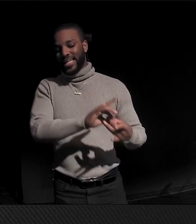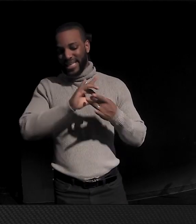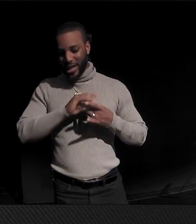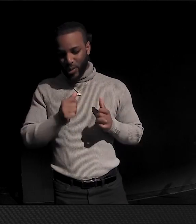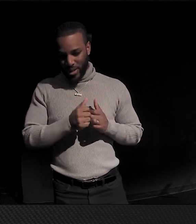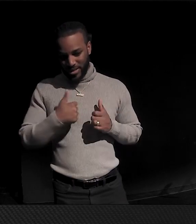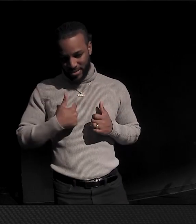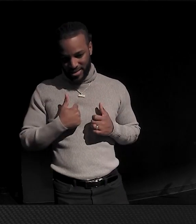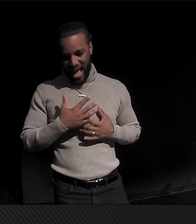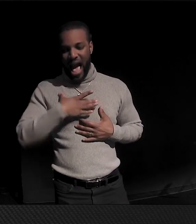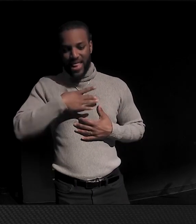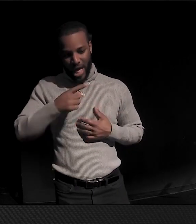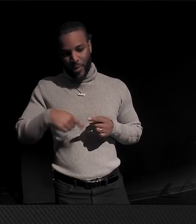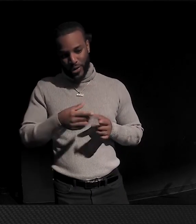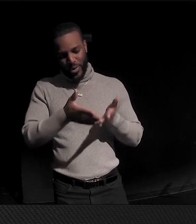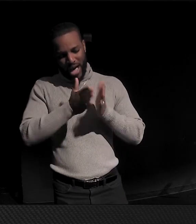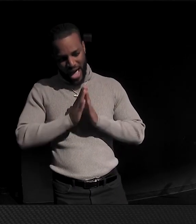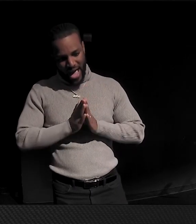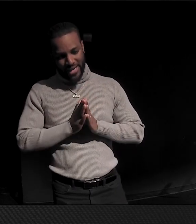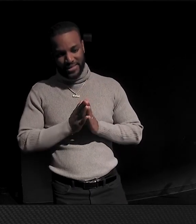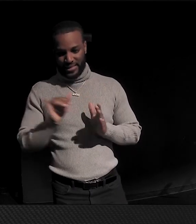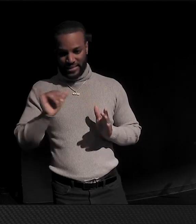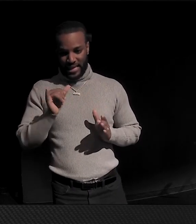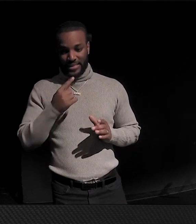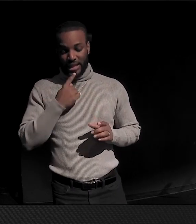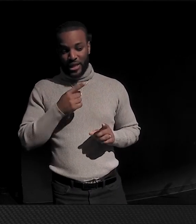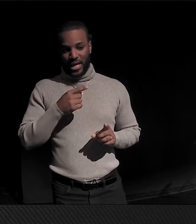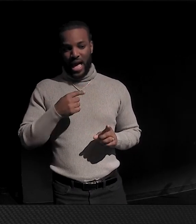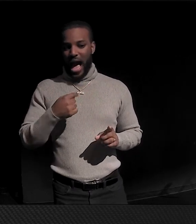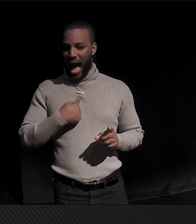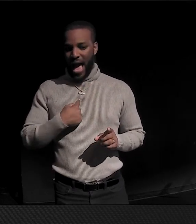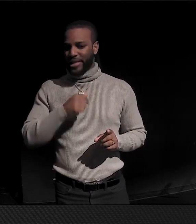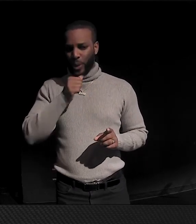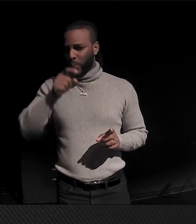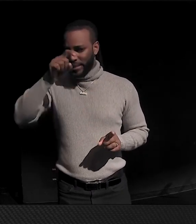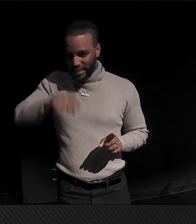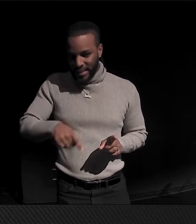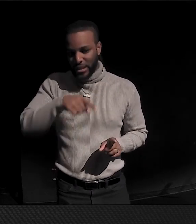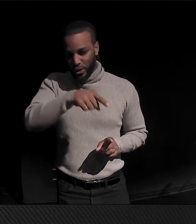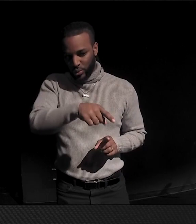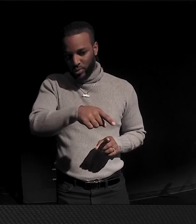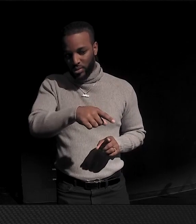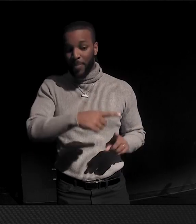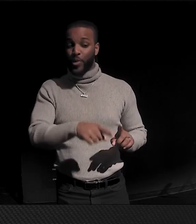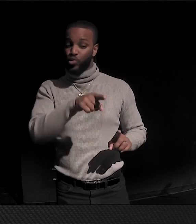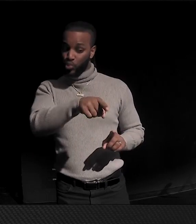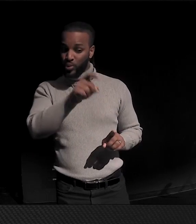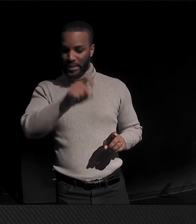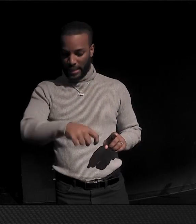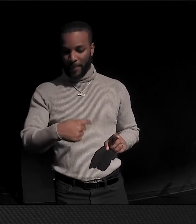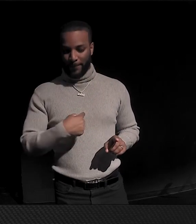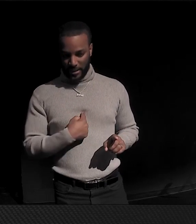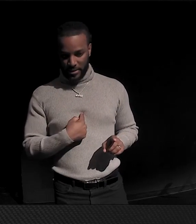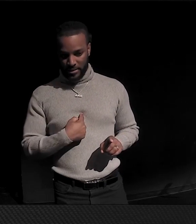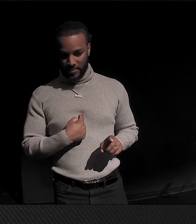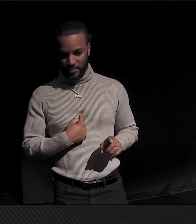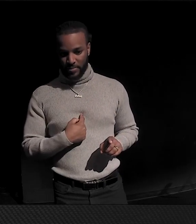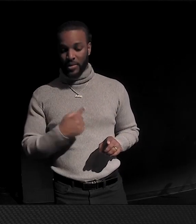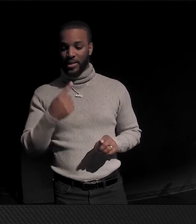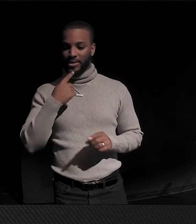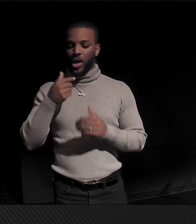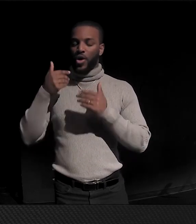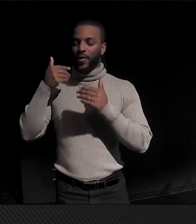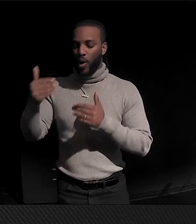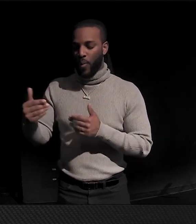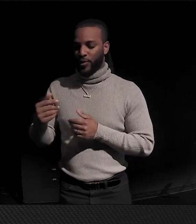ask. Not because I just like to see that you need me. Not because he needs us to need him, but because it's a way of us admitting our need. And he says, go into an